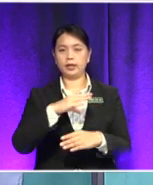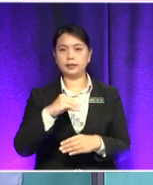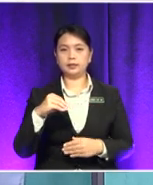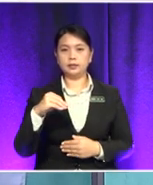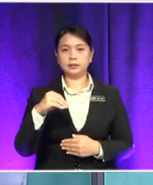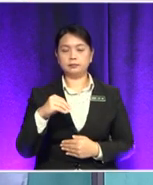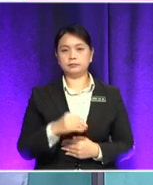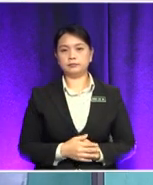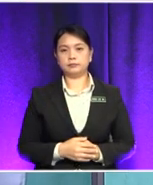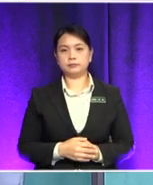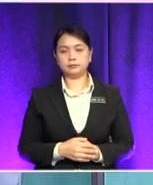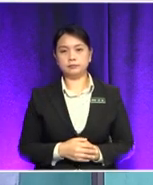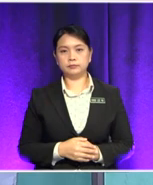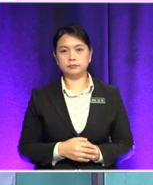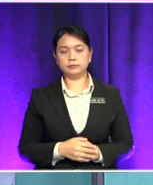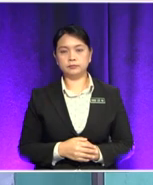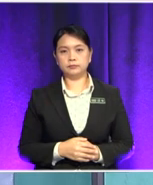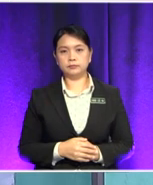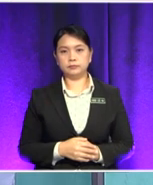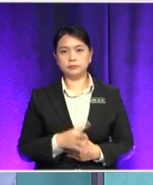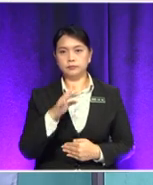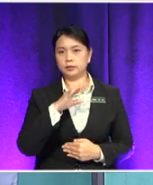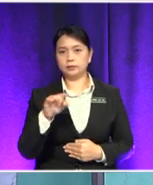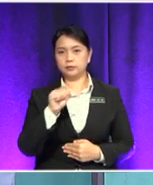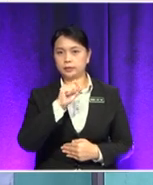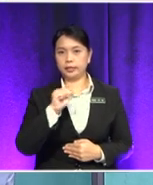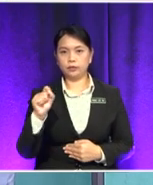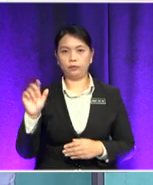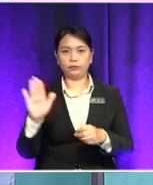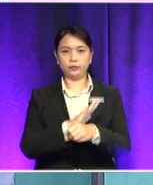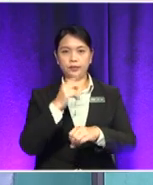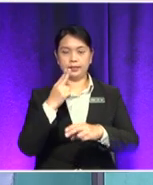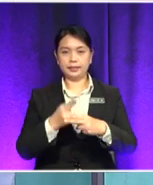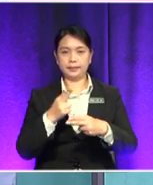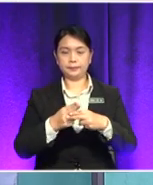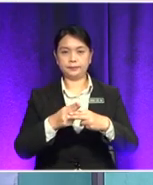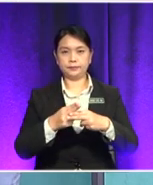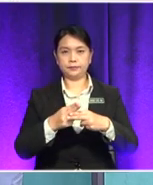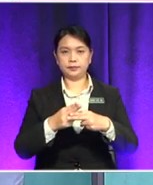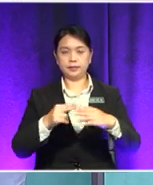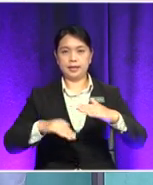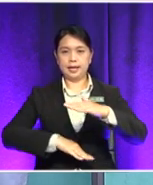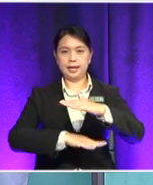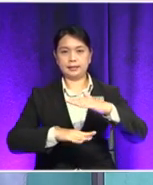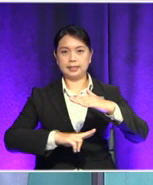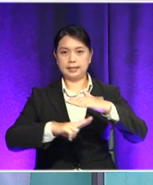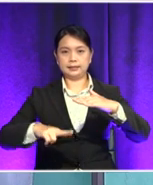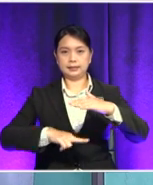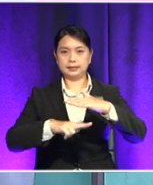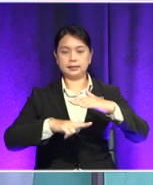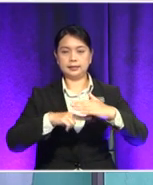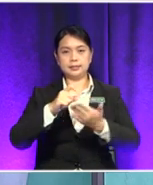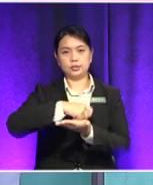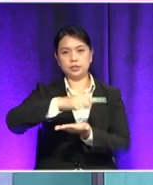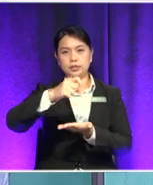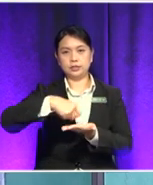And then you sign and make sure you write your full name under the signature. So that's all